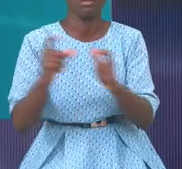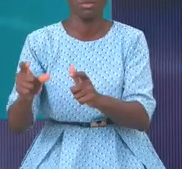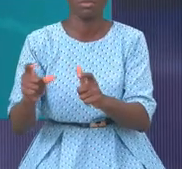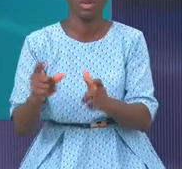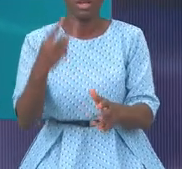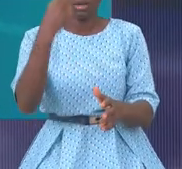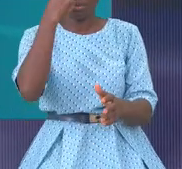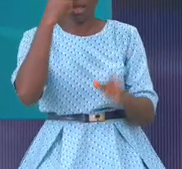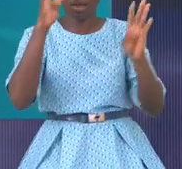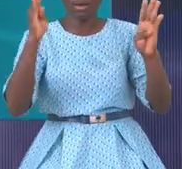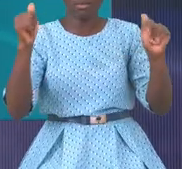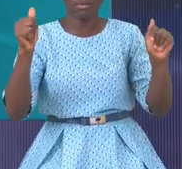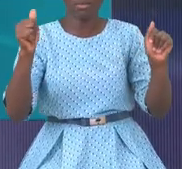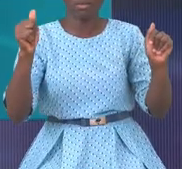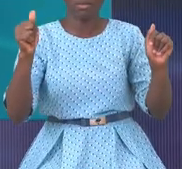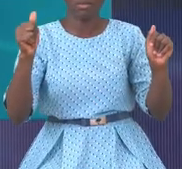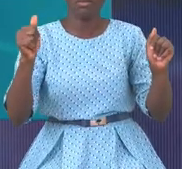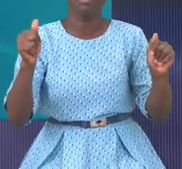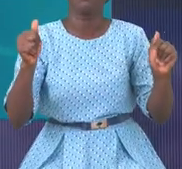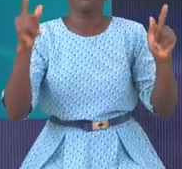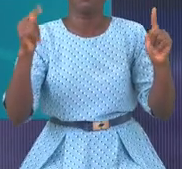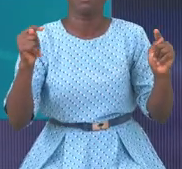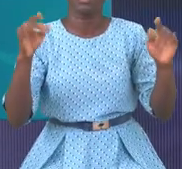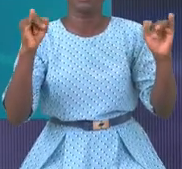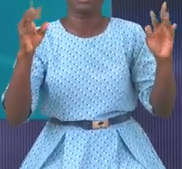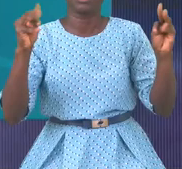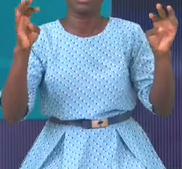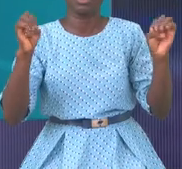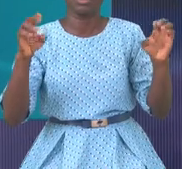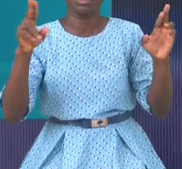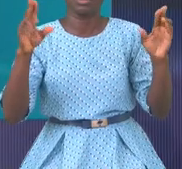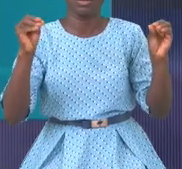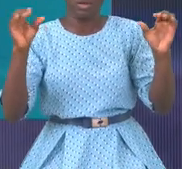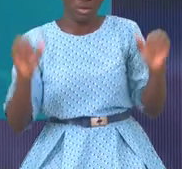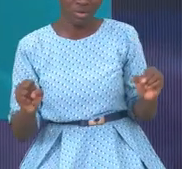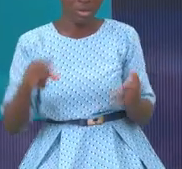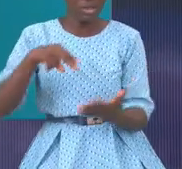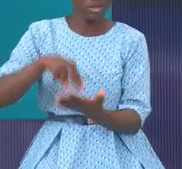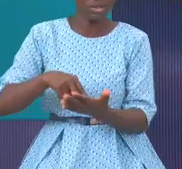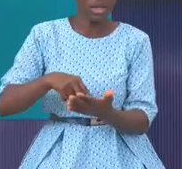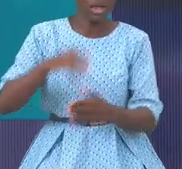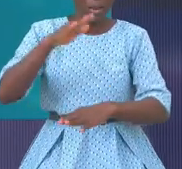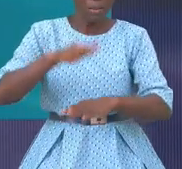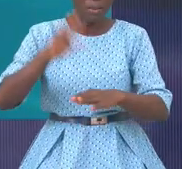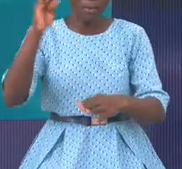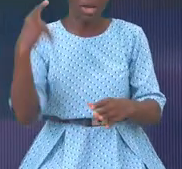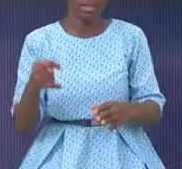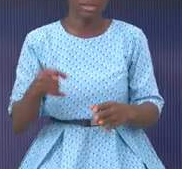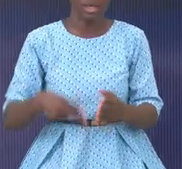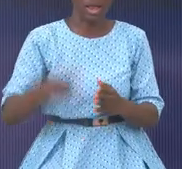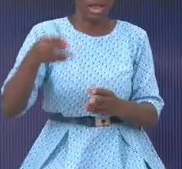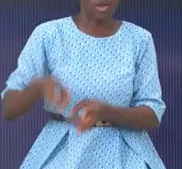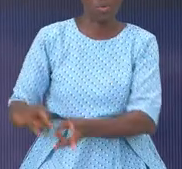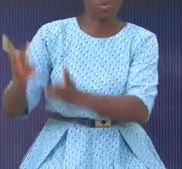the wayside, by the highway side, begging. Look at verse